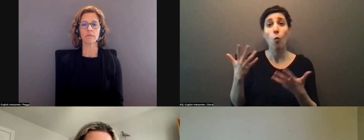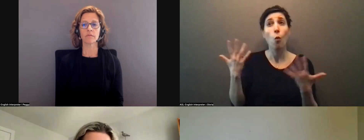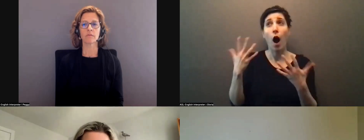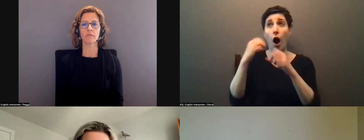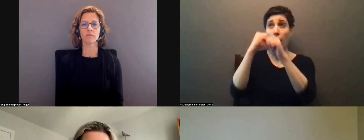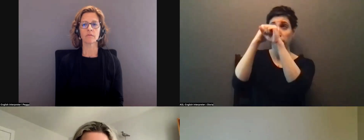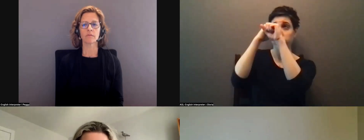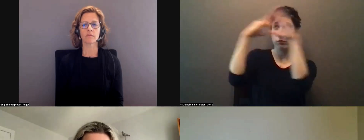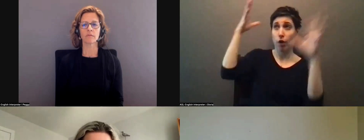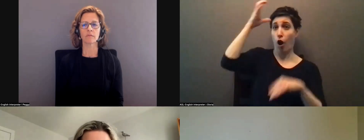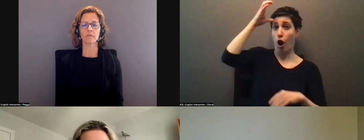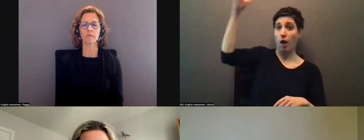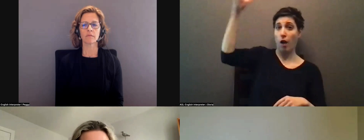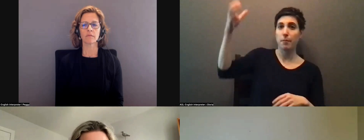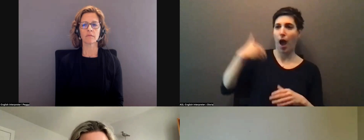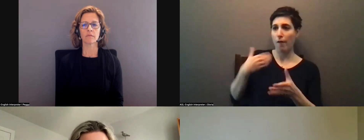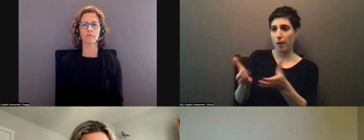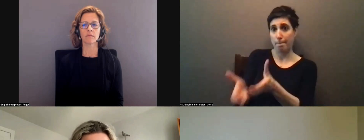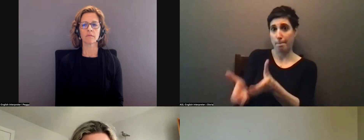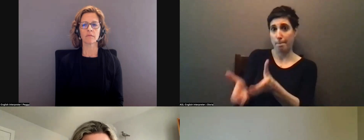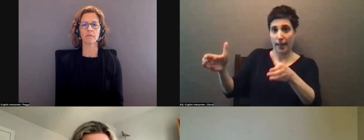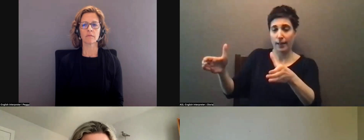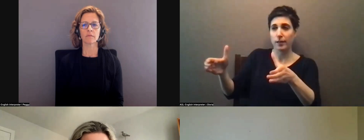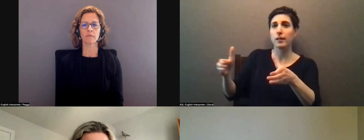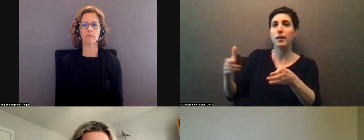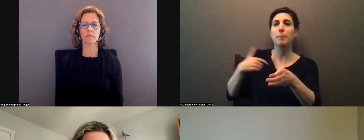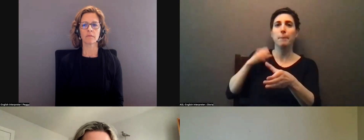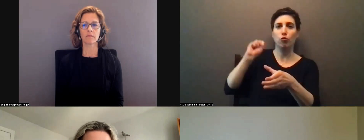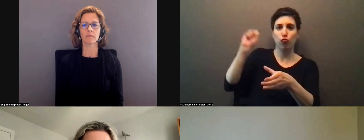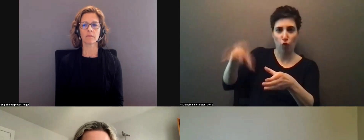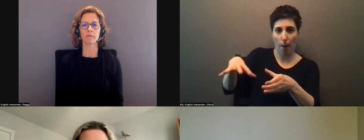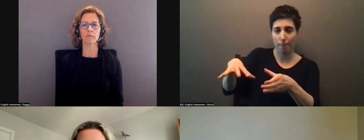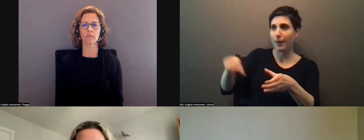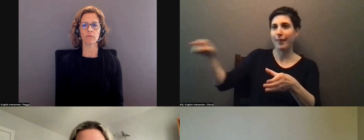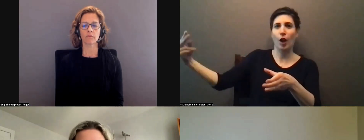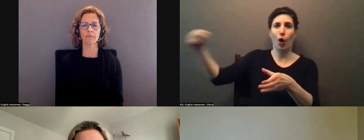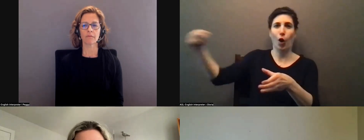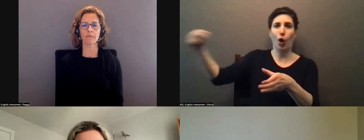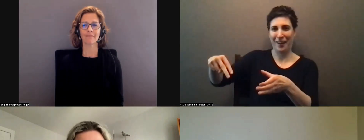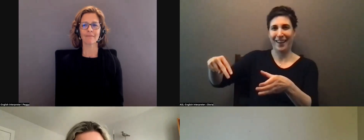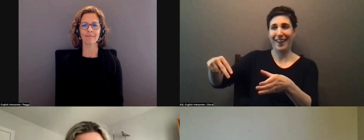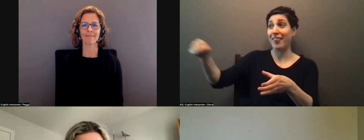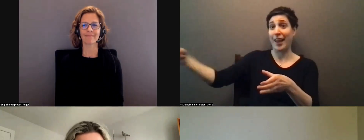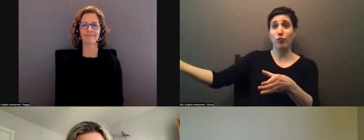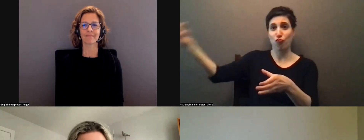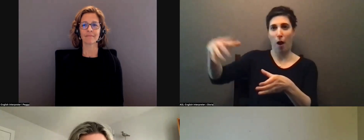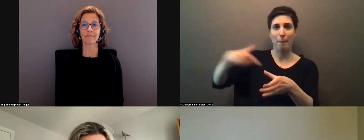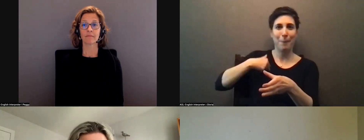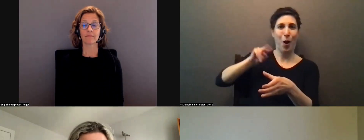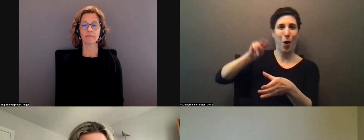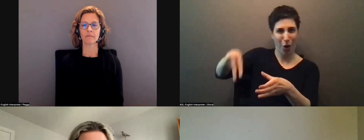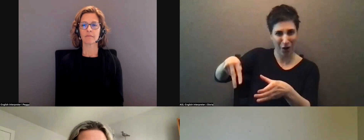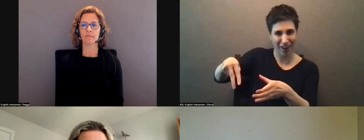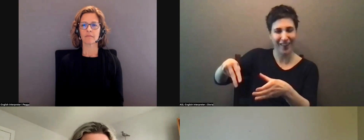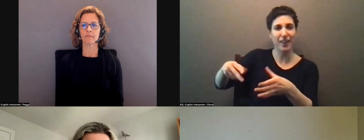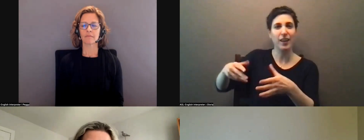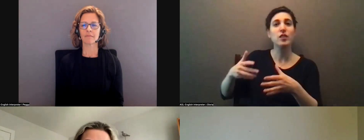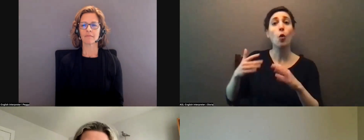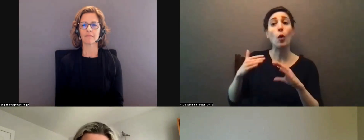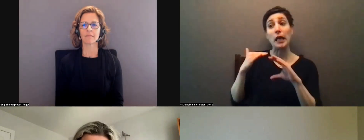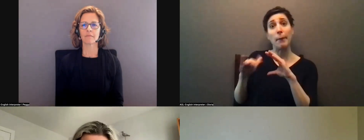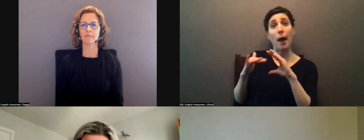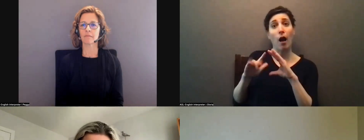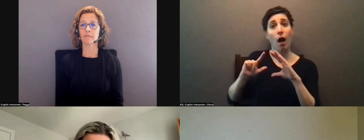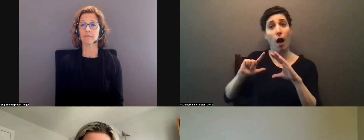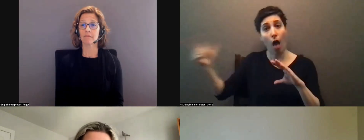So that idea of eliminating emails, forwarding the messages back and forth. I want to see what Alithia did with a program. I don't have to go